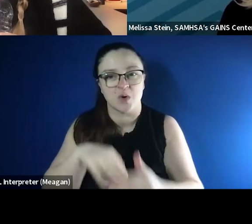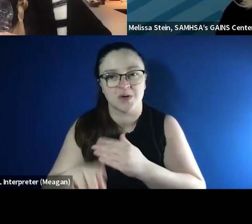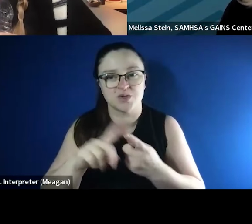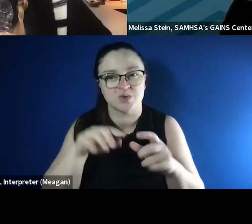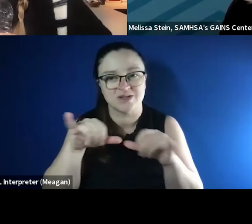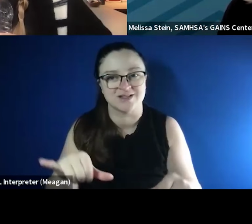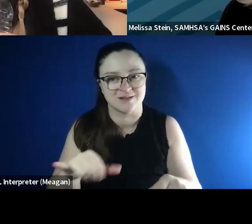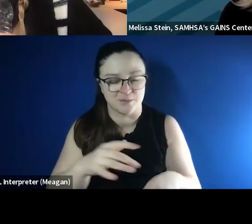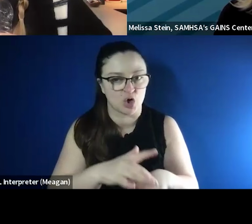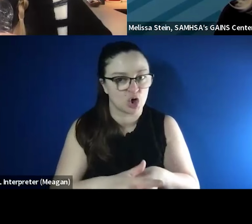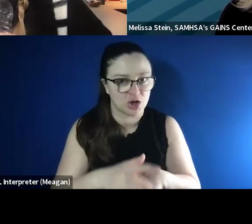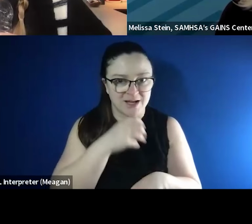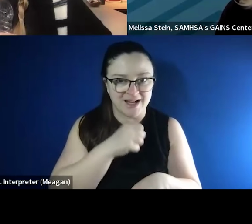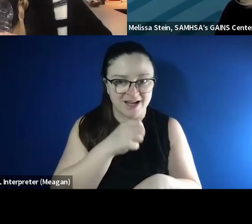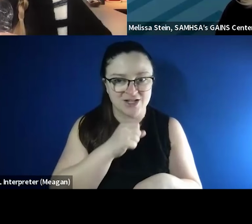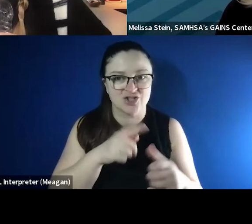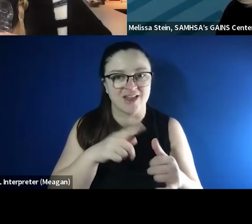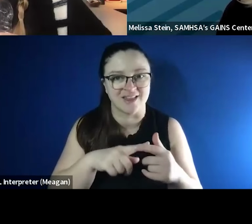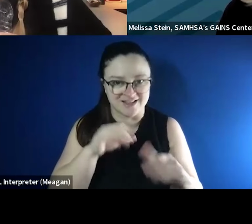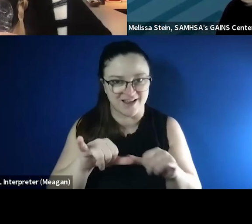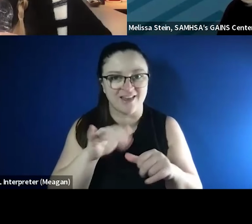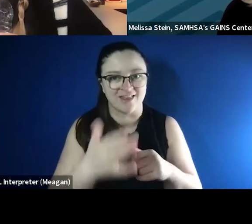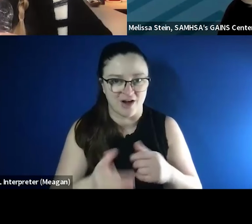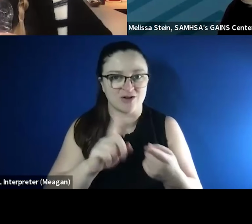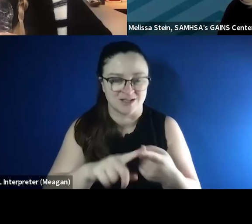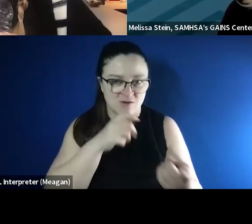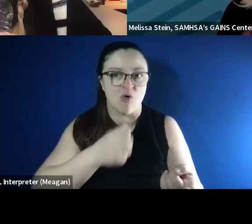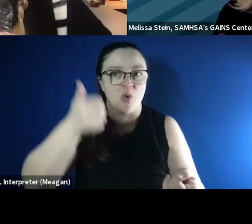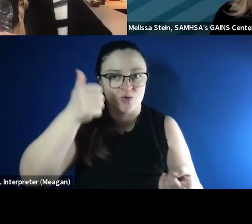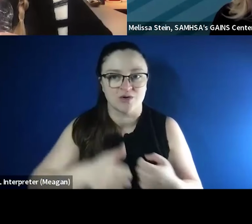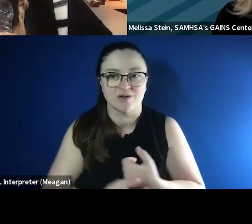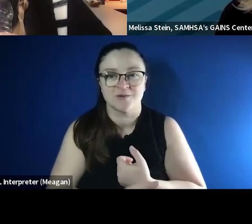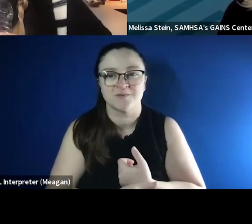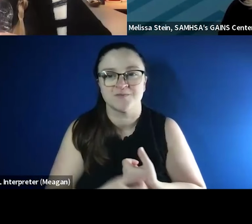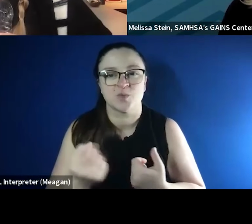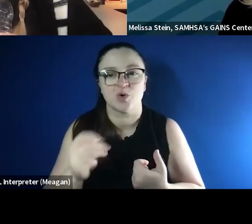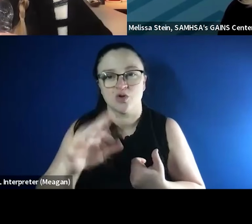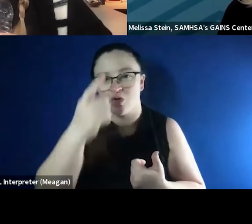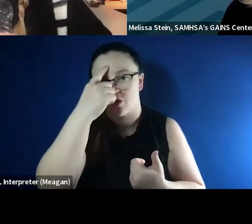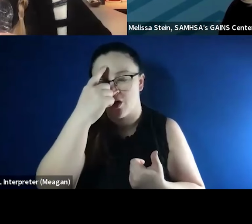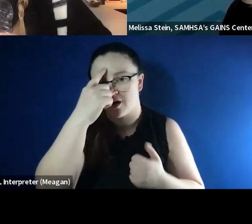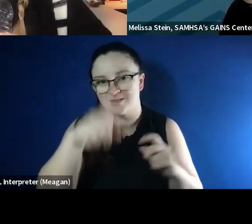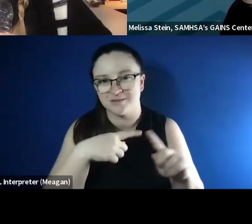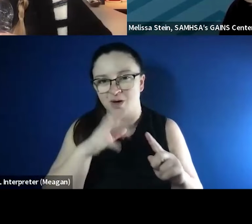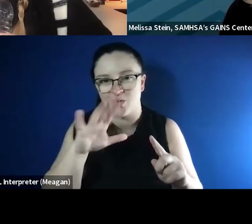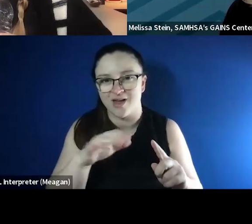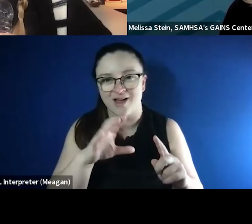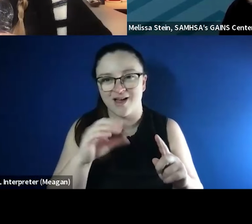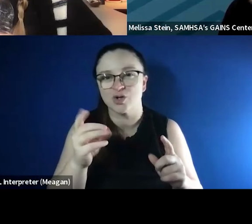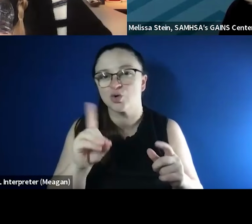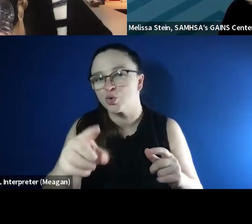early age and aging in place. So what are your thoughts on that? And do you think that that has